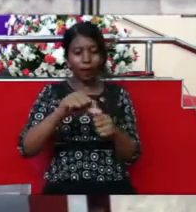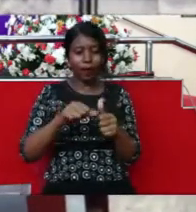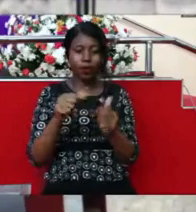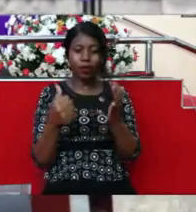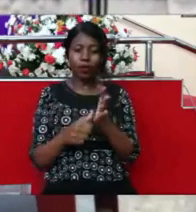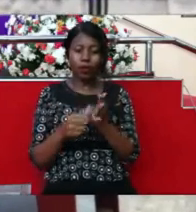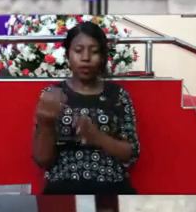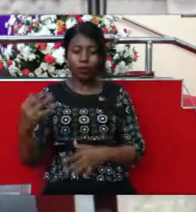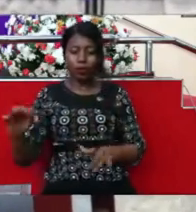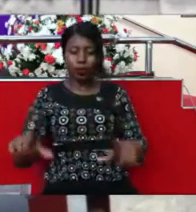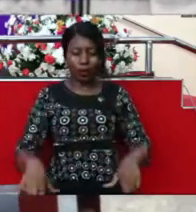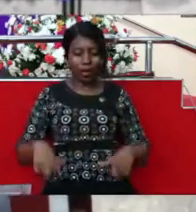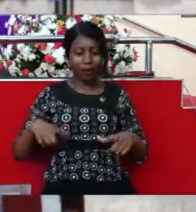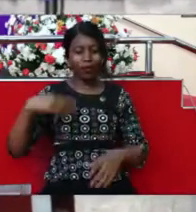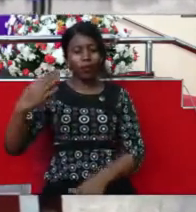everyday challenges,